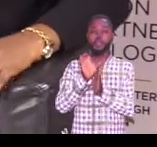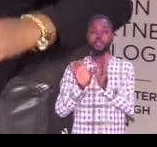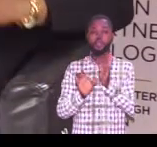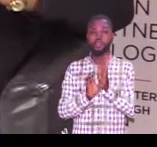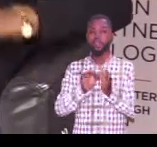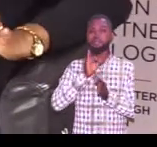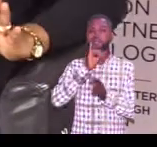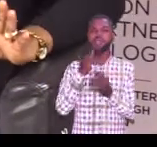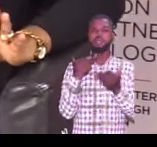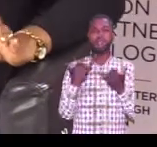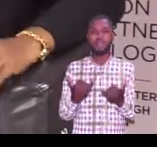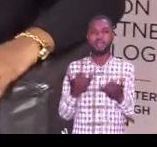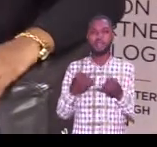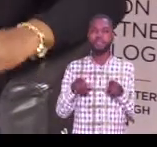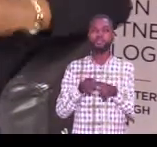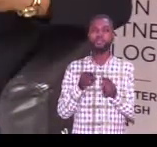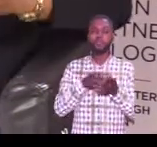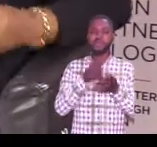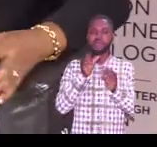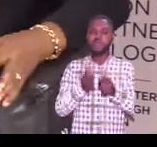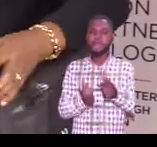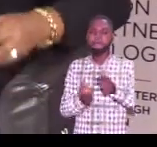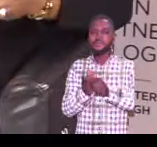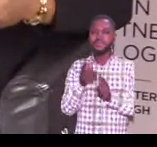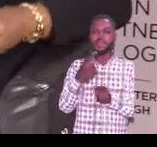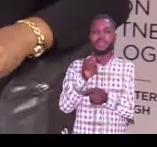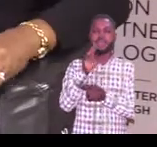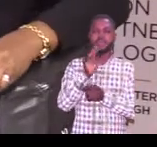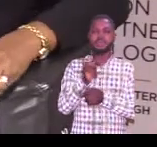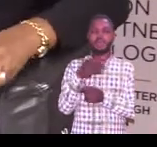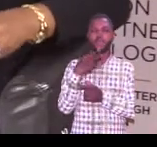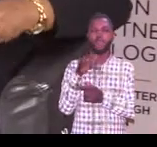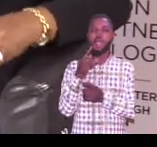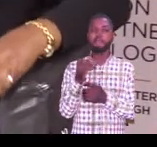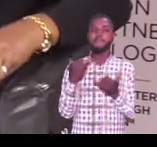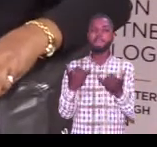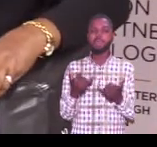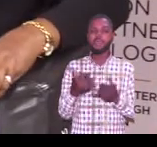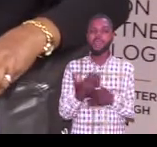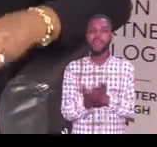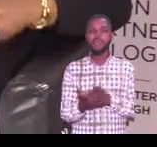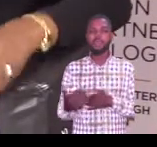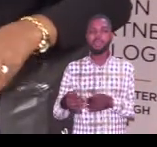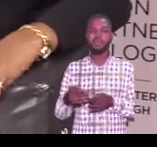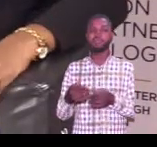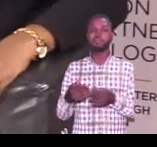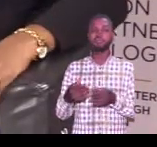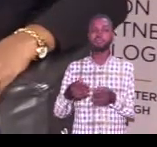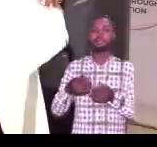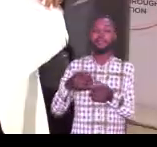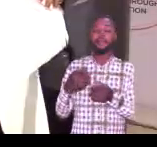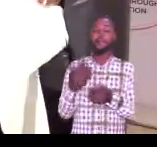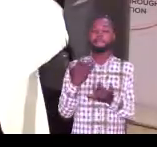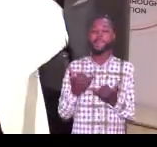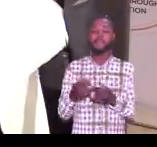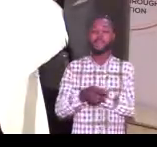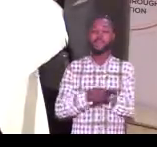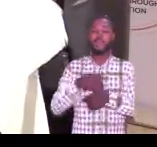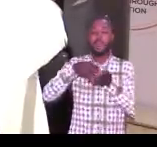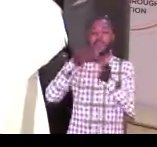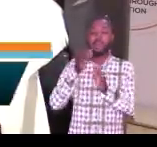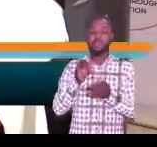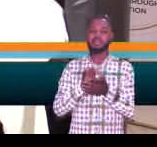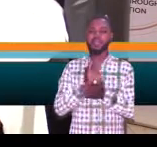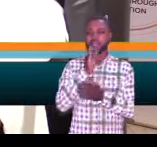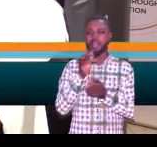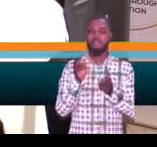curriculum is now, so that it can meet the needs of the present day learners. Thank you very